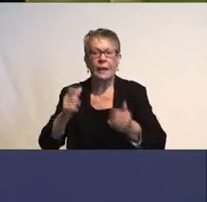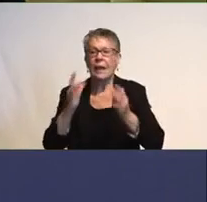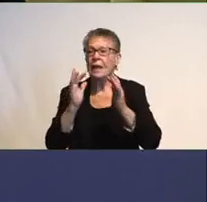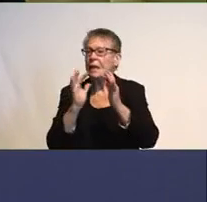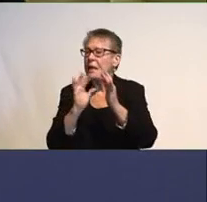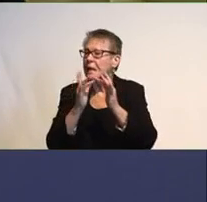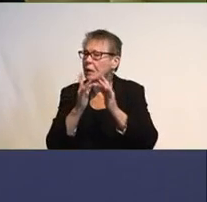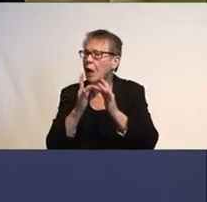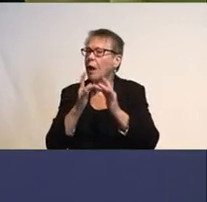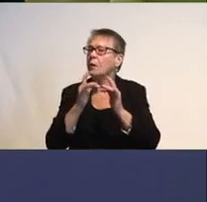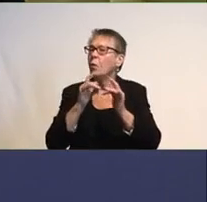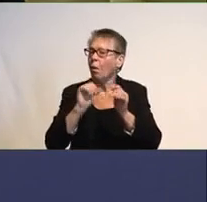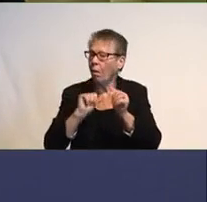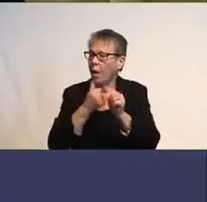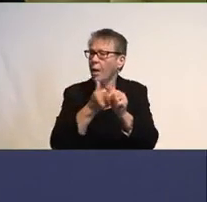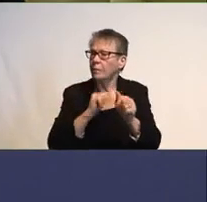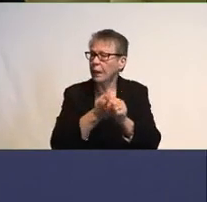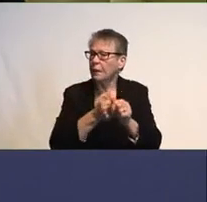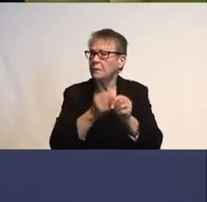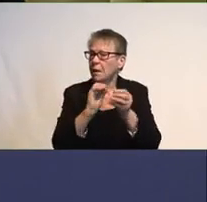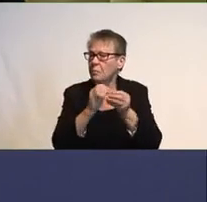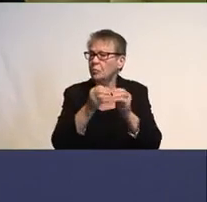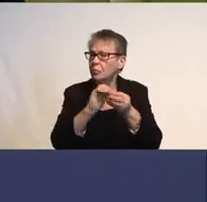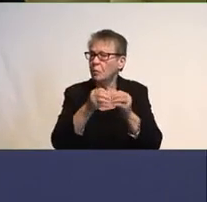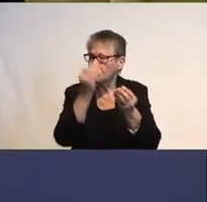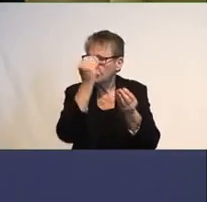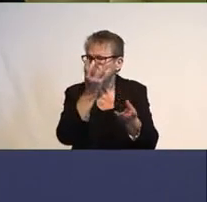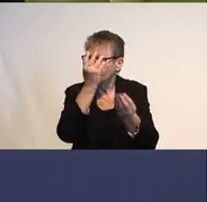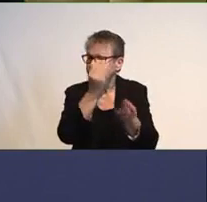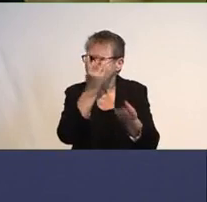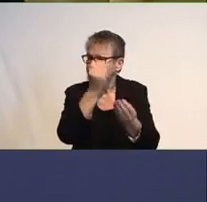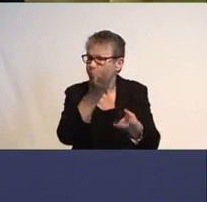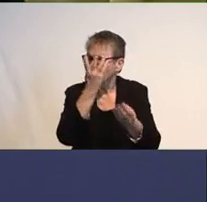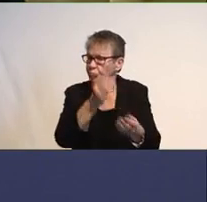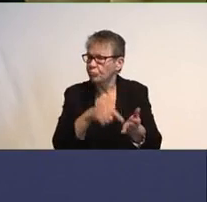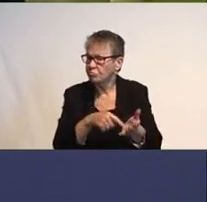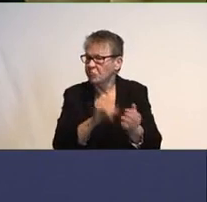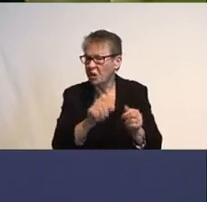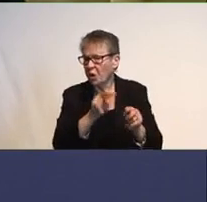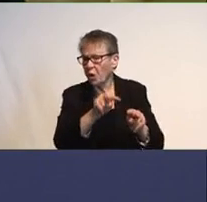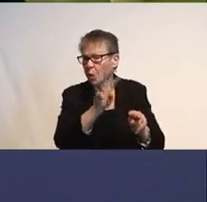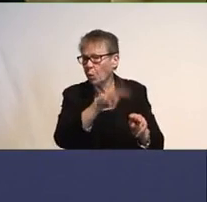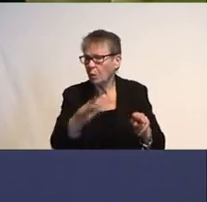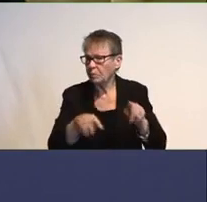regular basis. But if we need to change that schedule